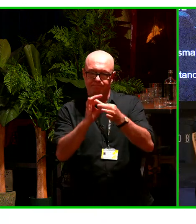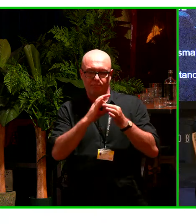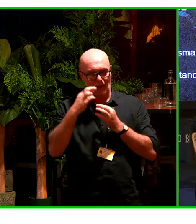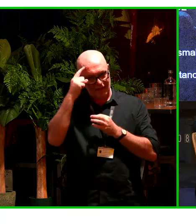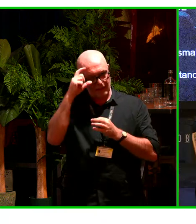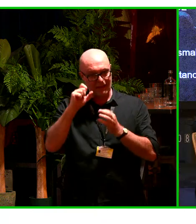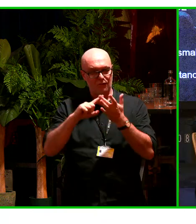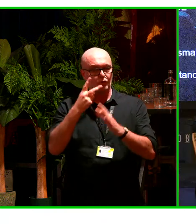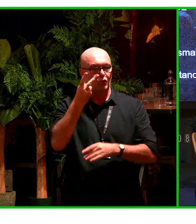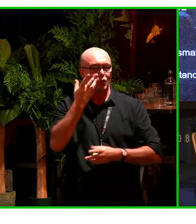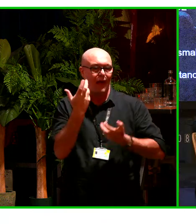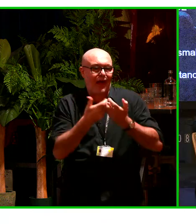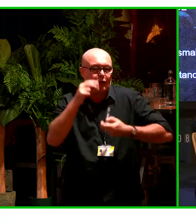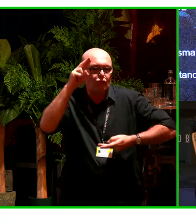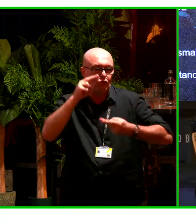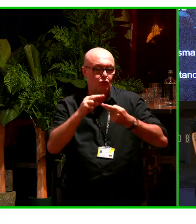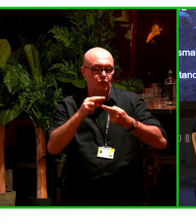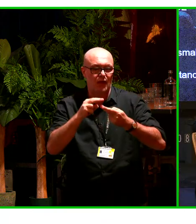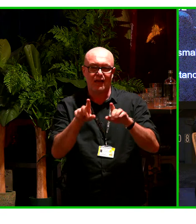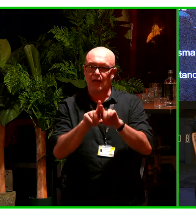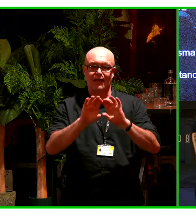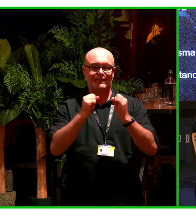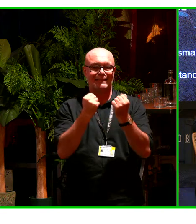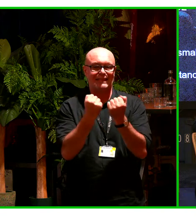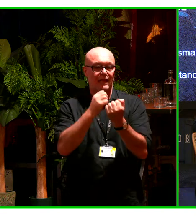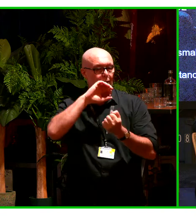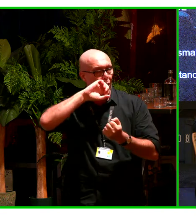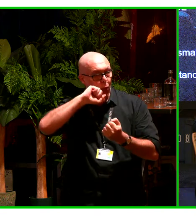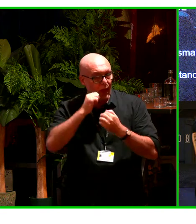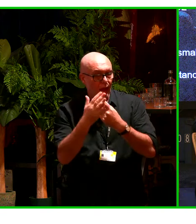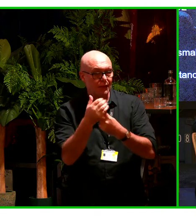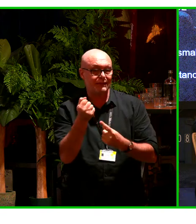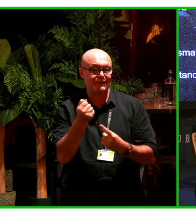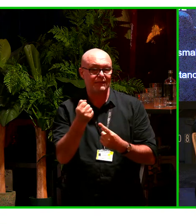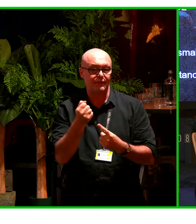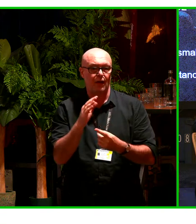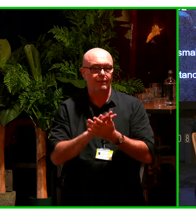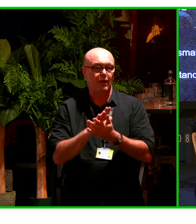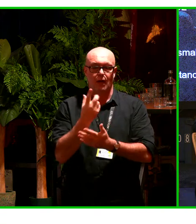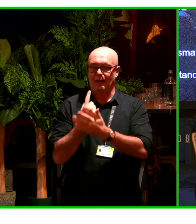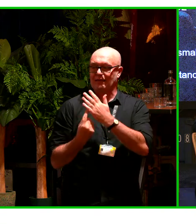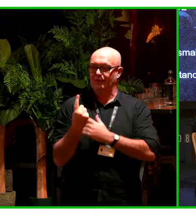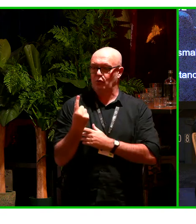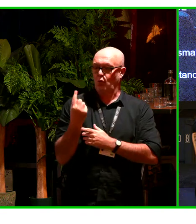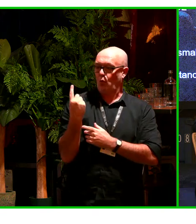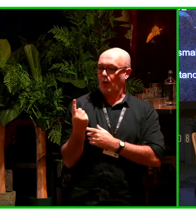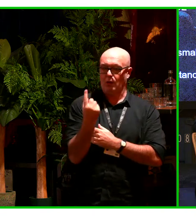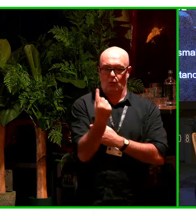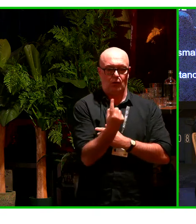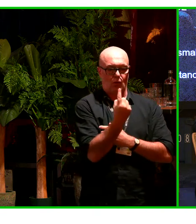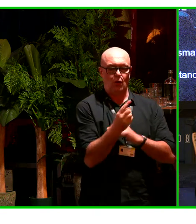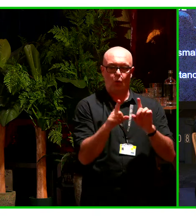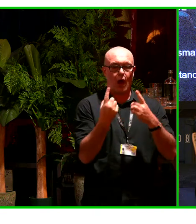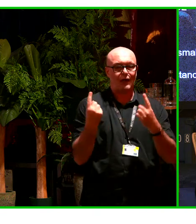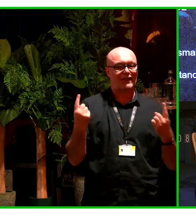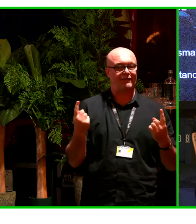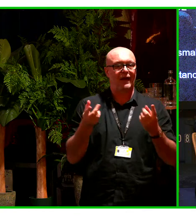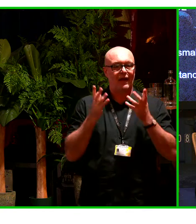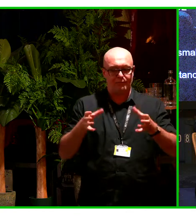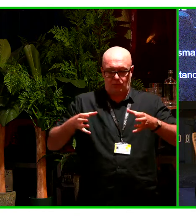together we'll crack it as a team, but there's no one component within the industry that can do it on its own. Thank